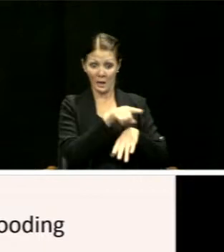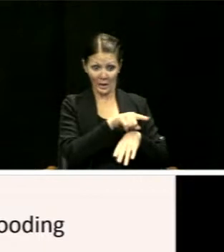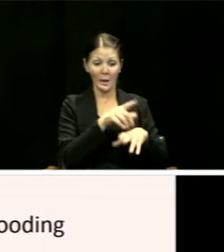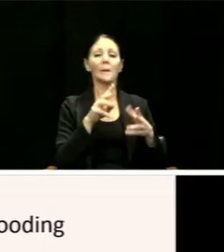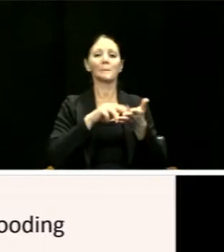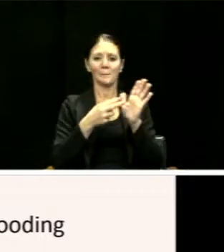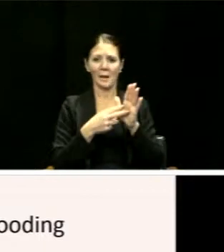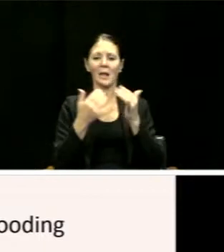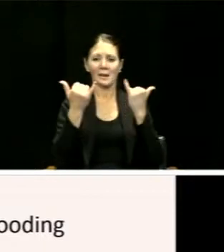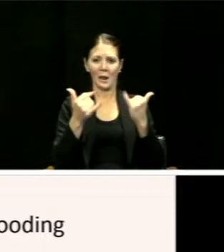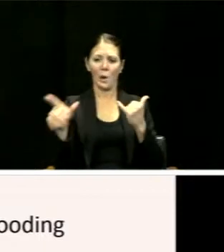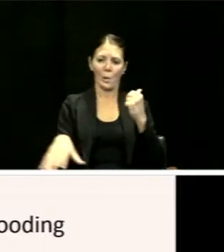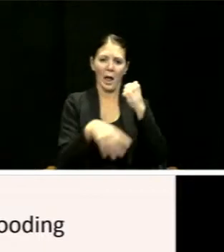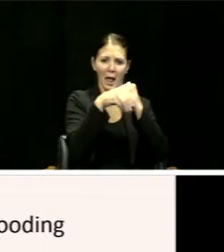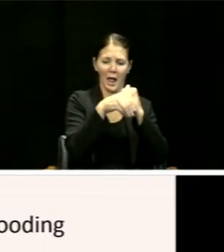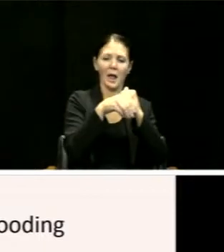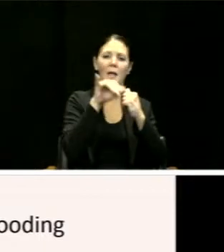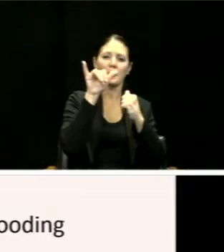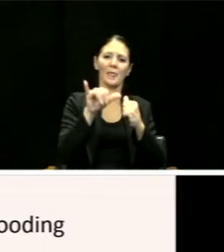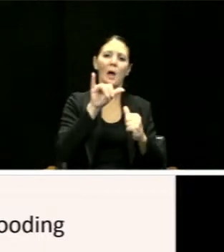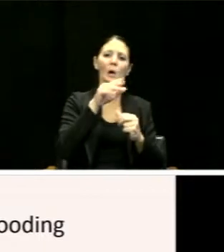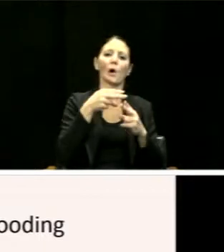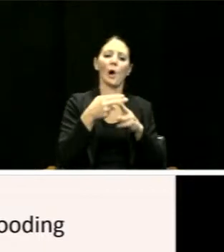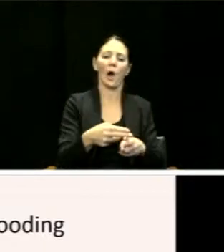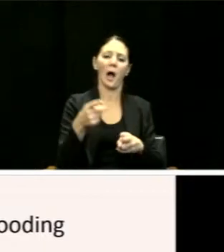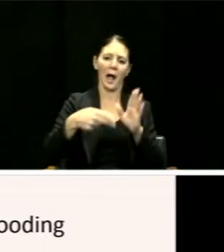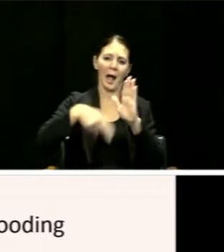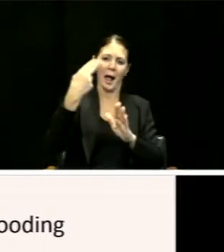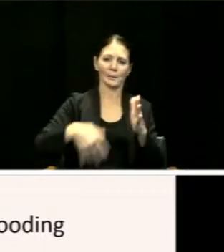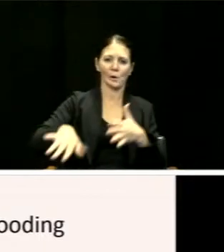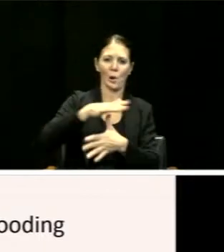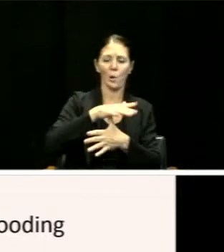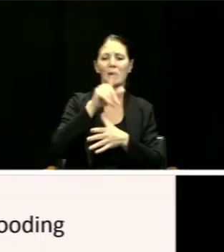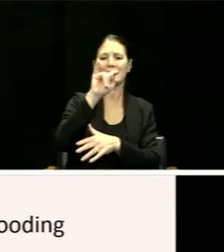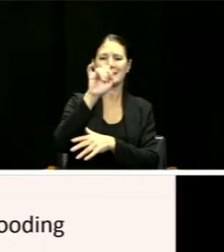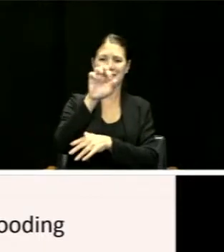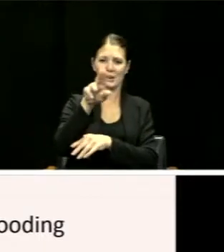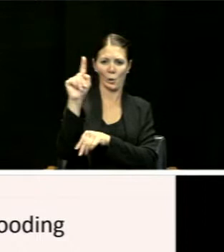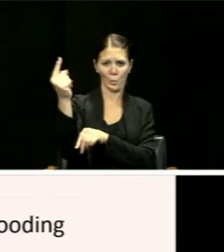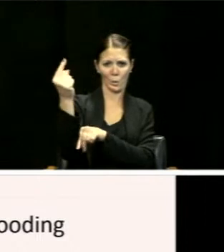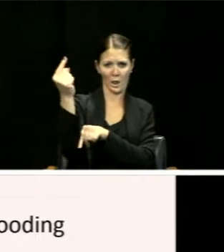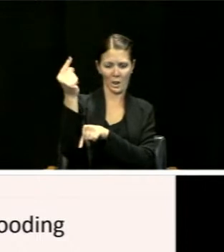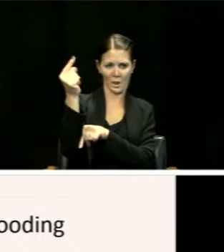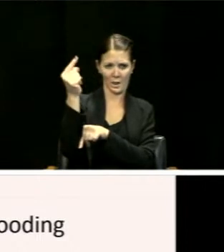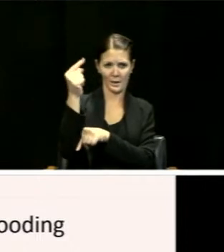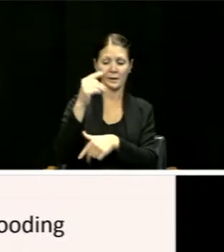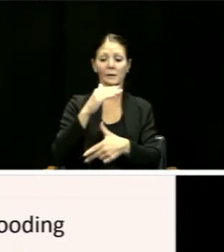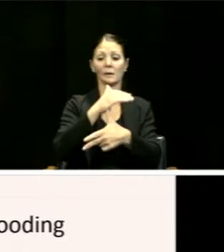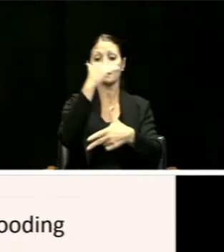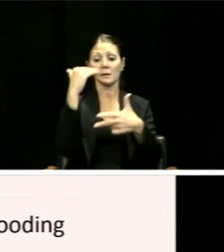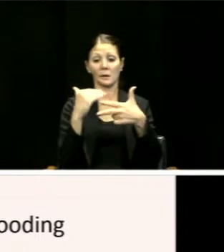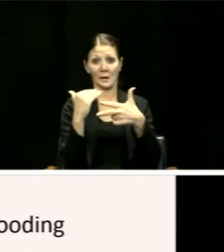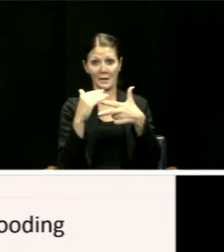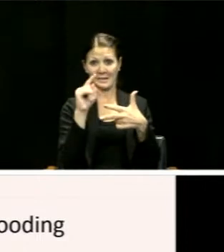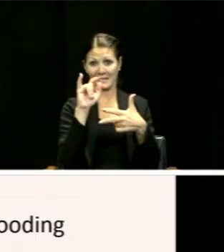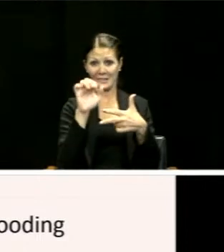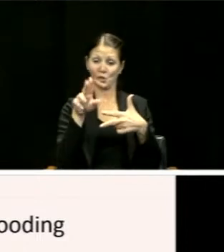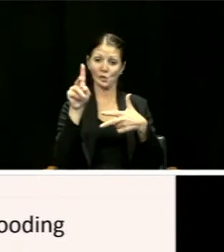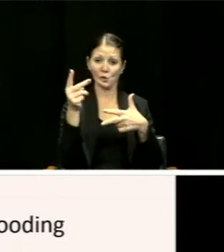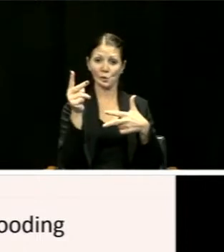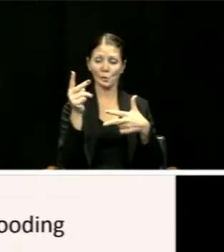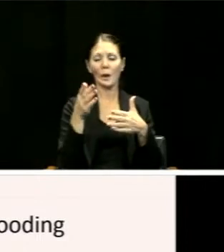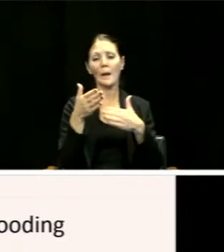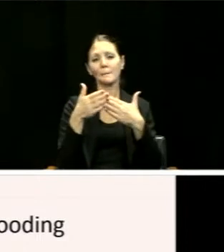that system was given a high priority or a tier 1. Then the tier 2, which is